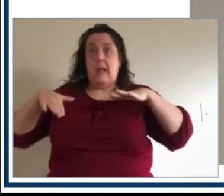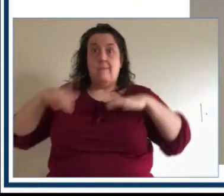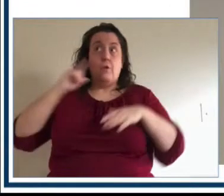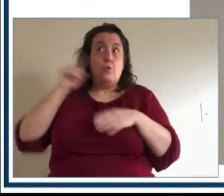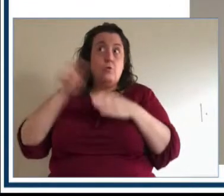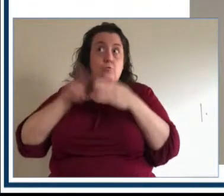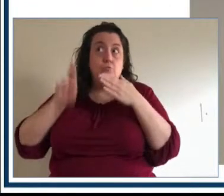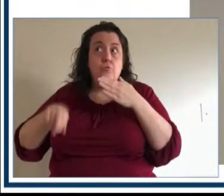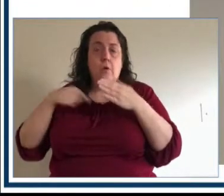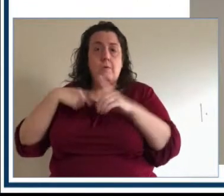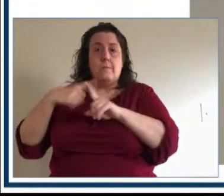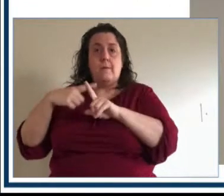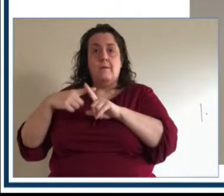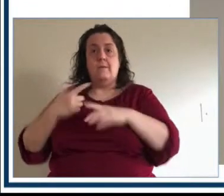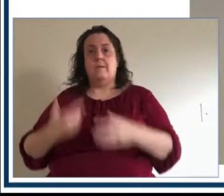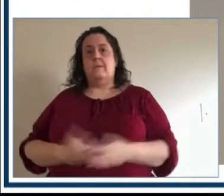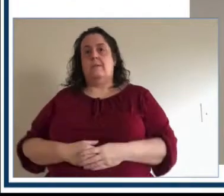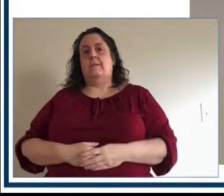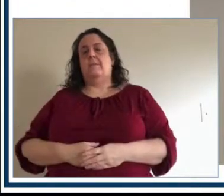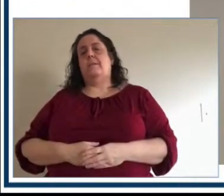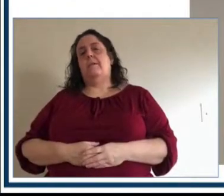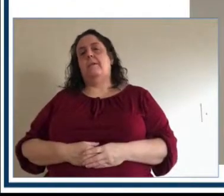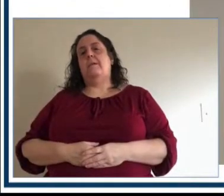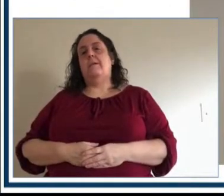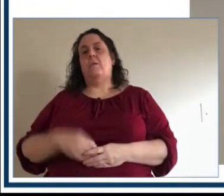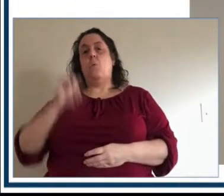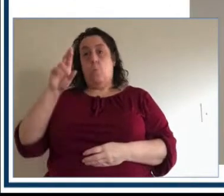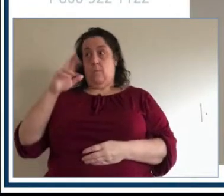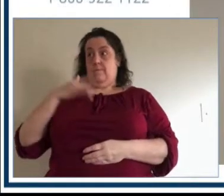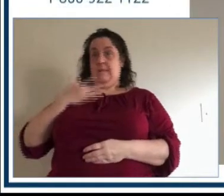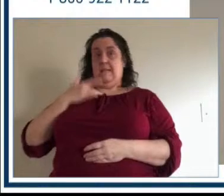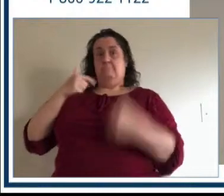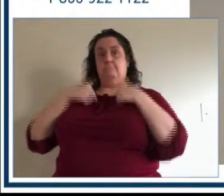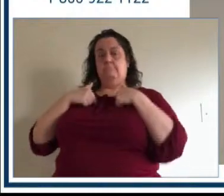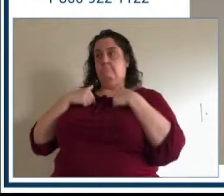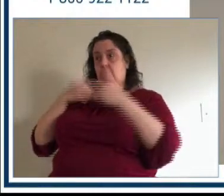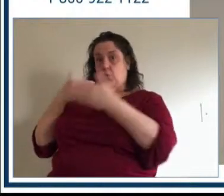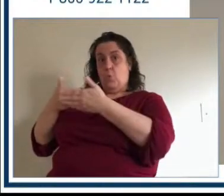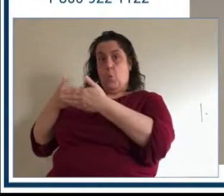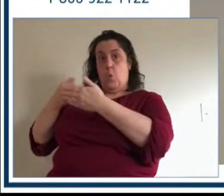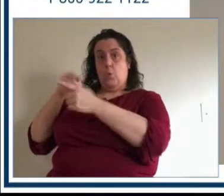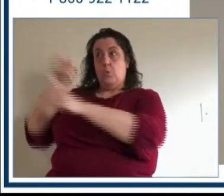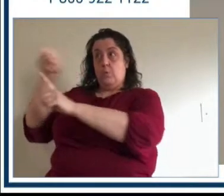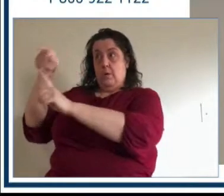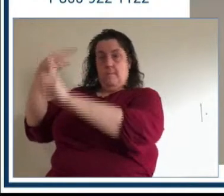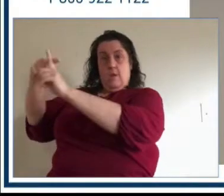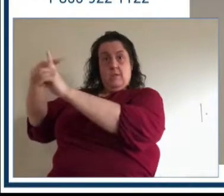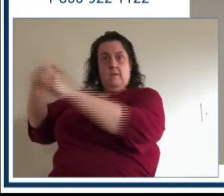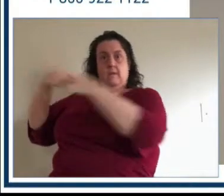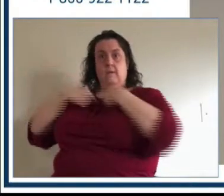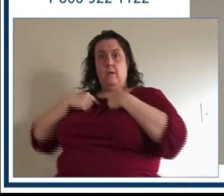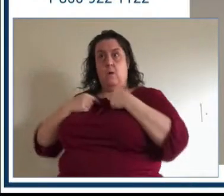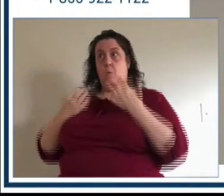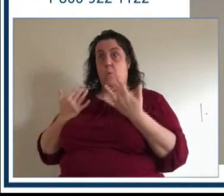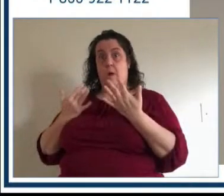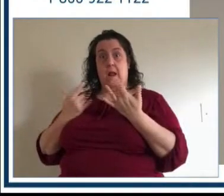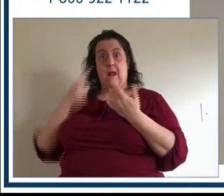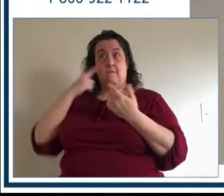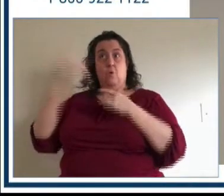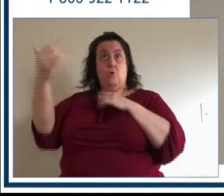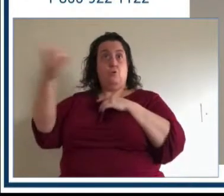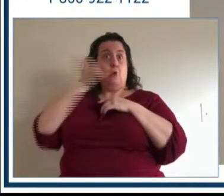you are being in close contact of someone who has COVID, again, don't wait for public health to contact you. Go to our